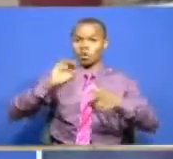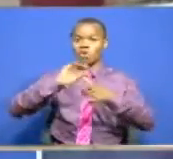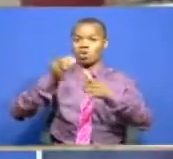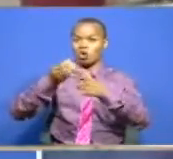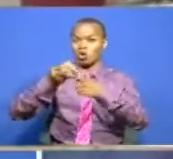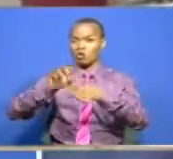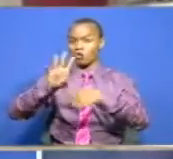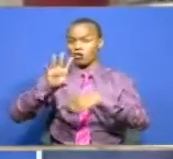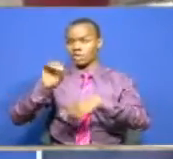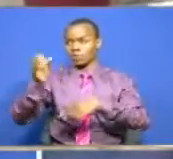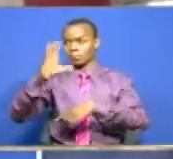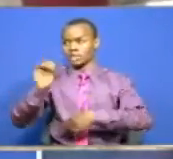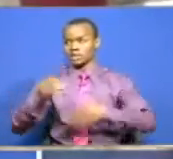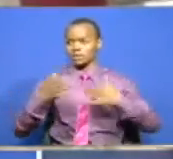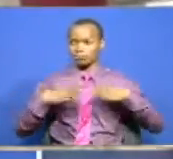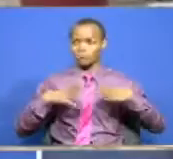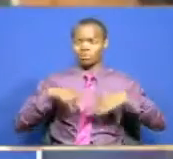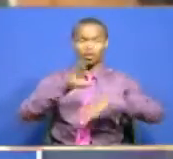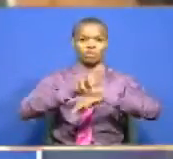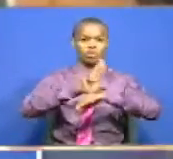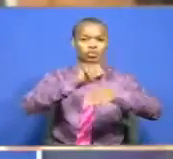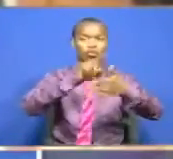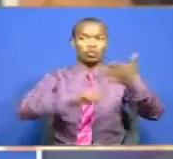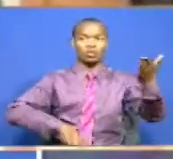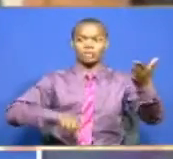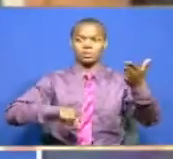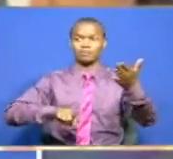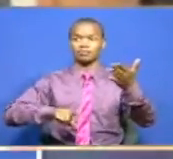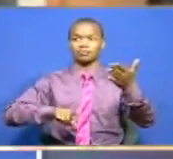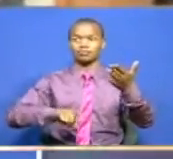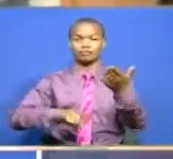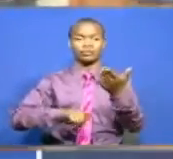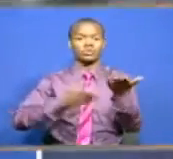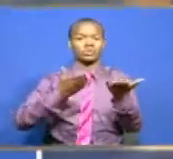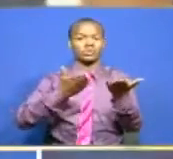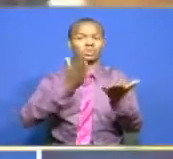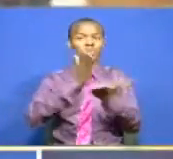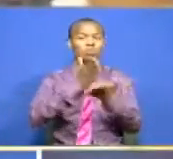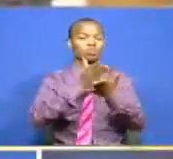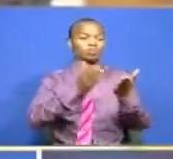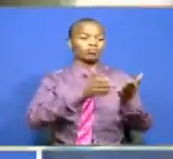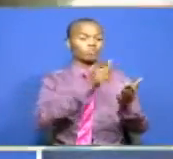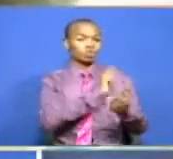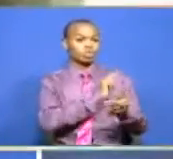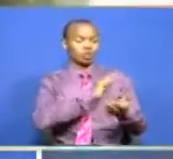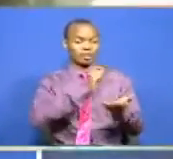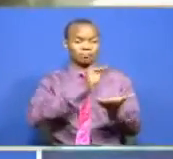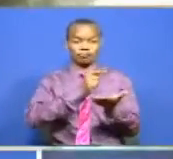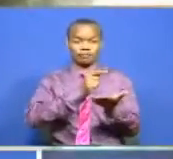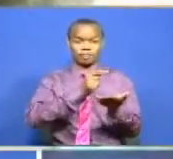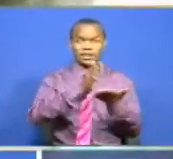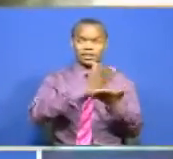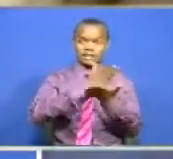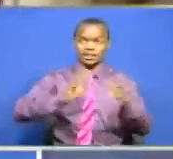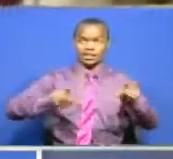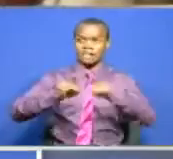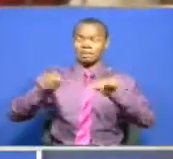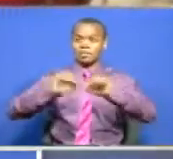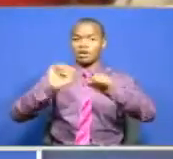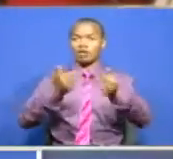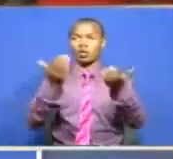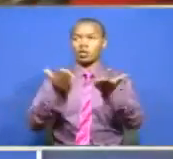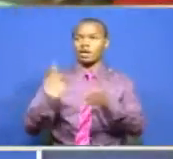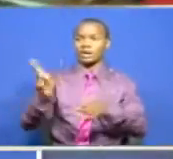the country's population, uses unsanitary or shared latrines. The situation is most alarming in Nairobi County.